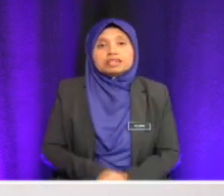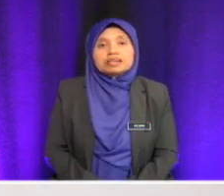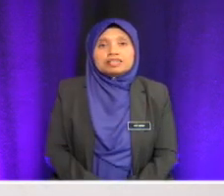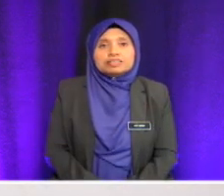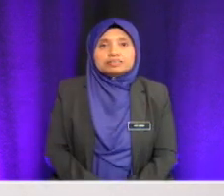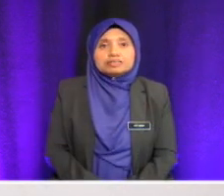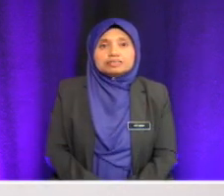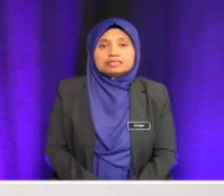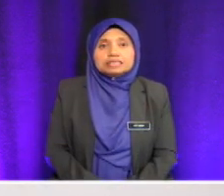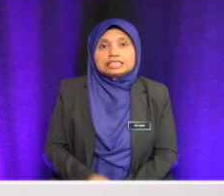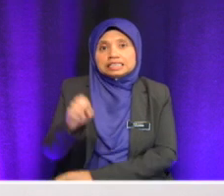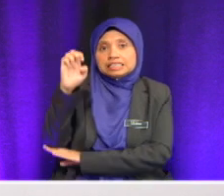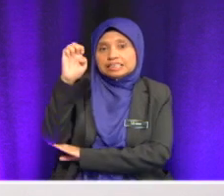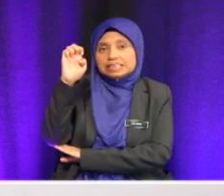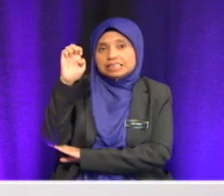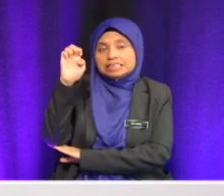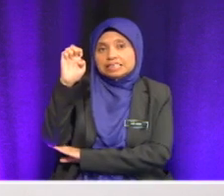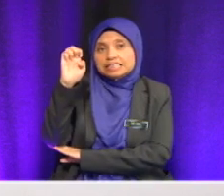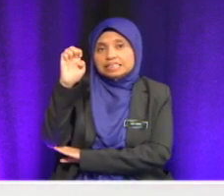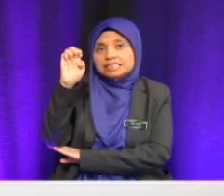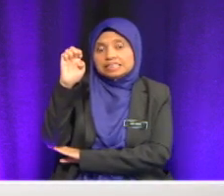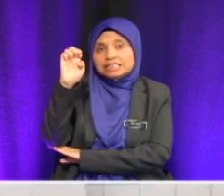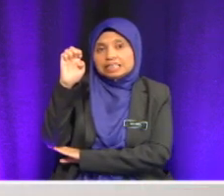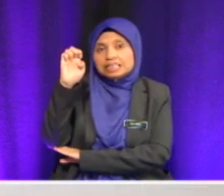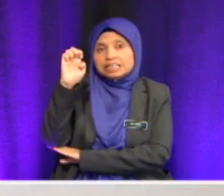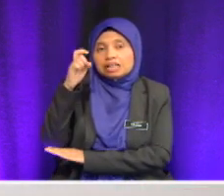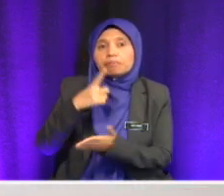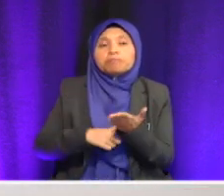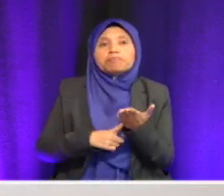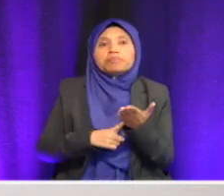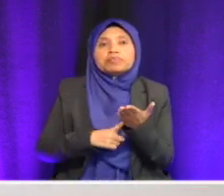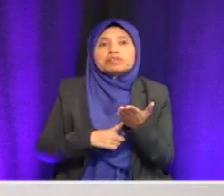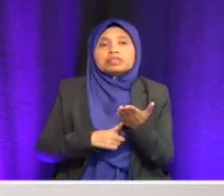elephant? E. So you okay. answer E. What about the rest of you?